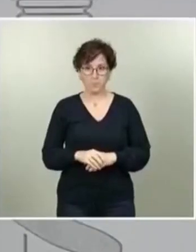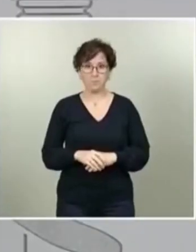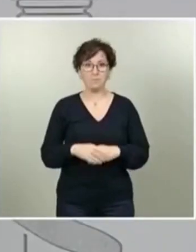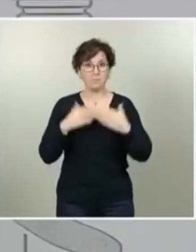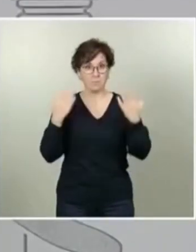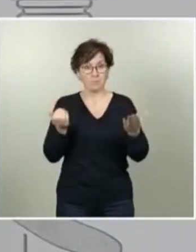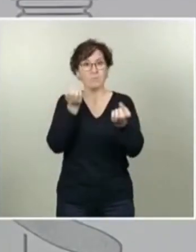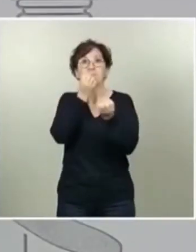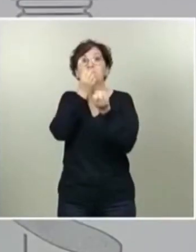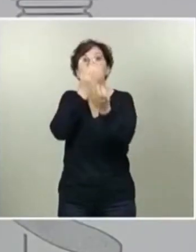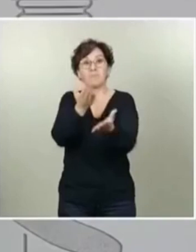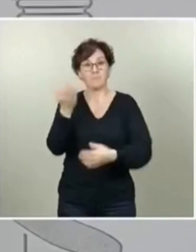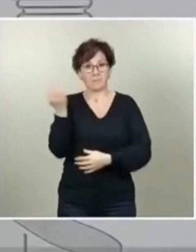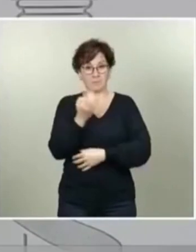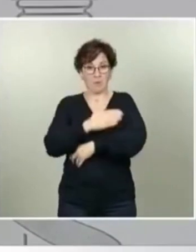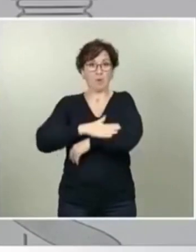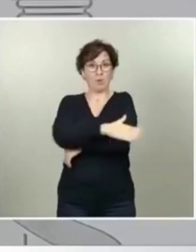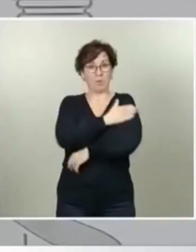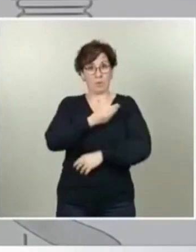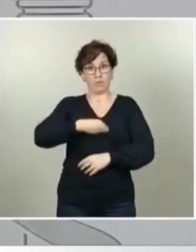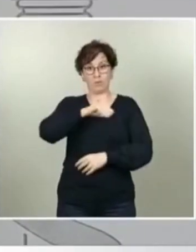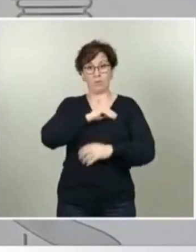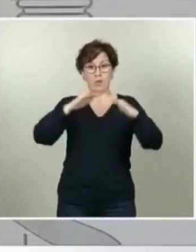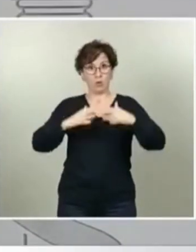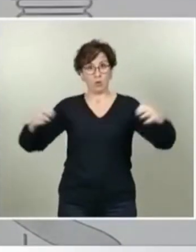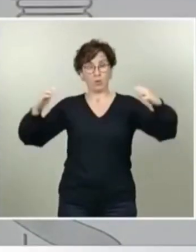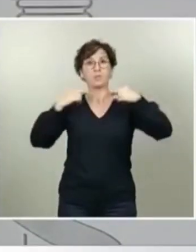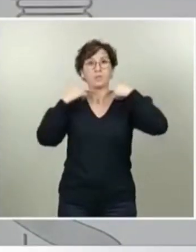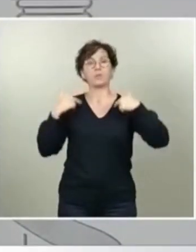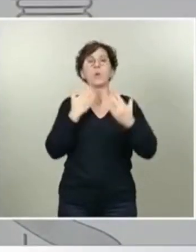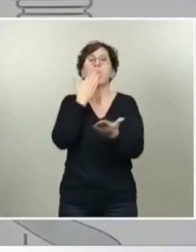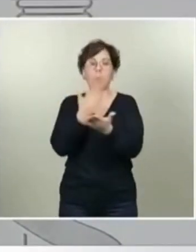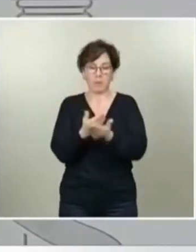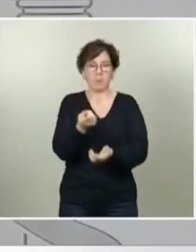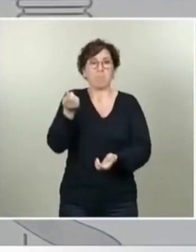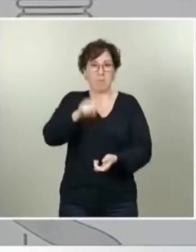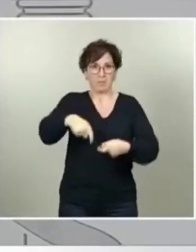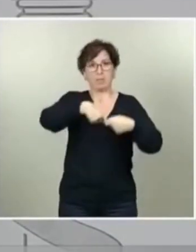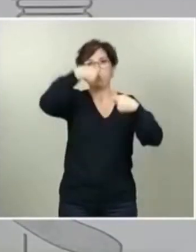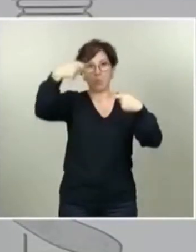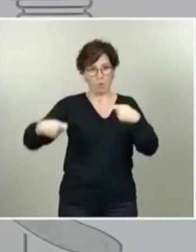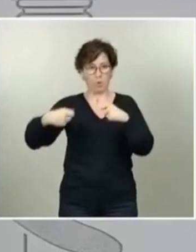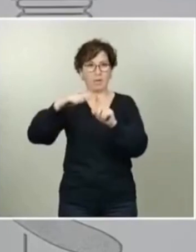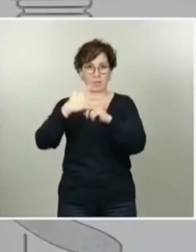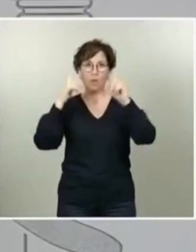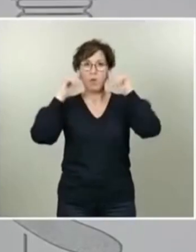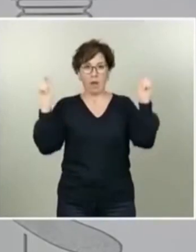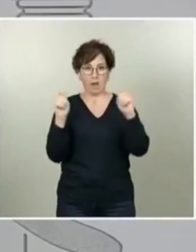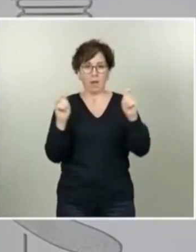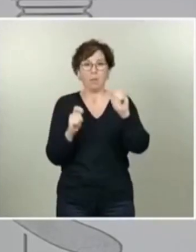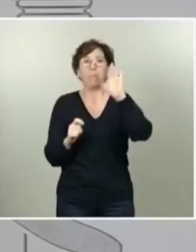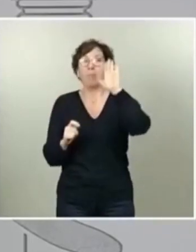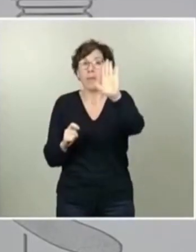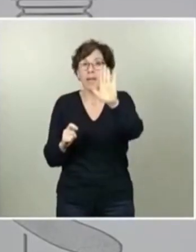Spain's government will ask Parliament yet again to extend the state of emergency. But the measures will be